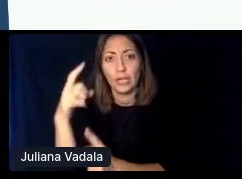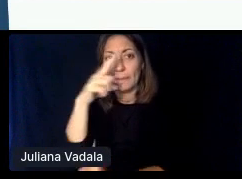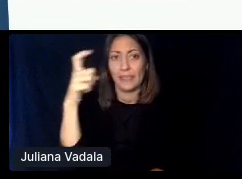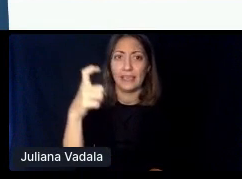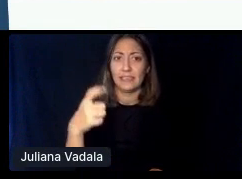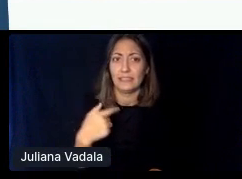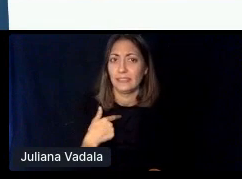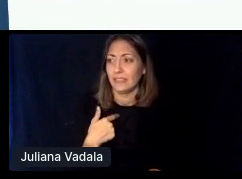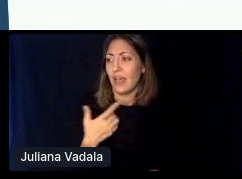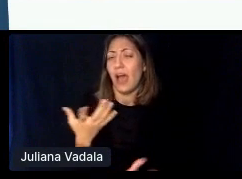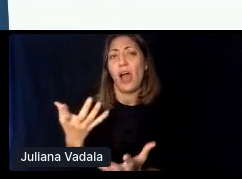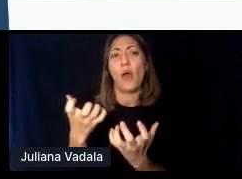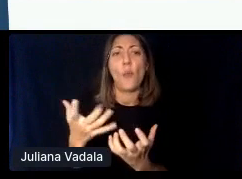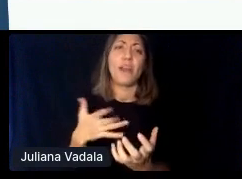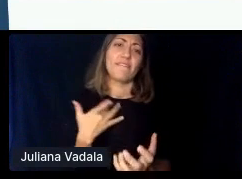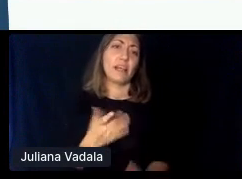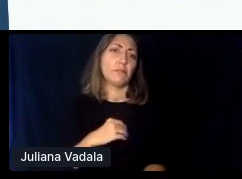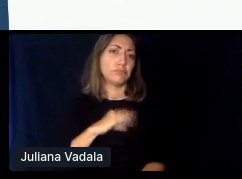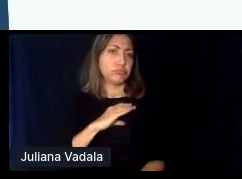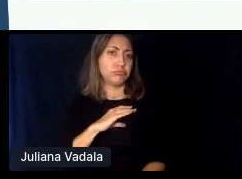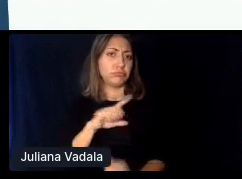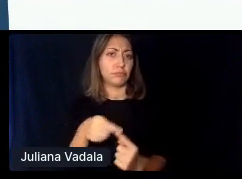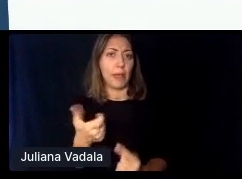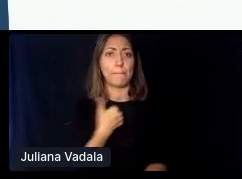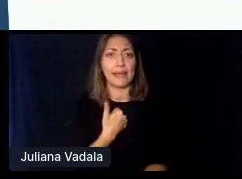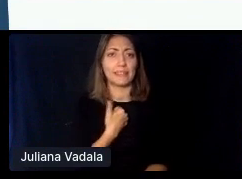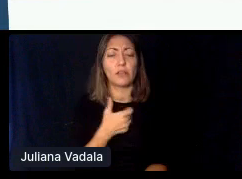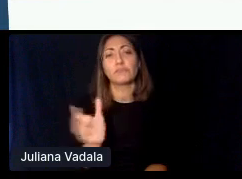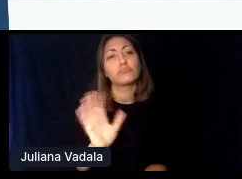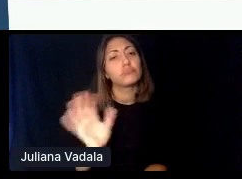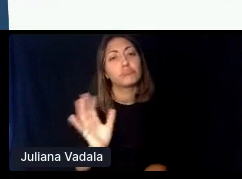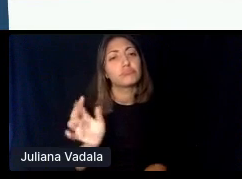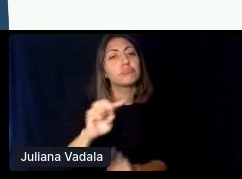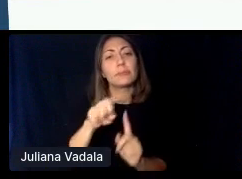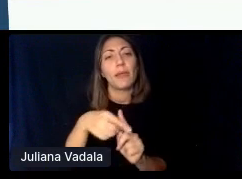back. It's something else. It's about